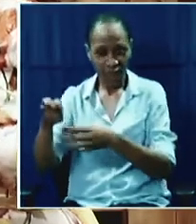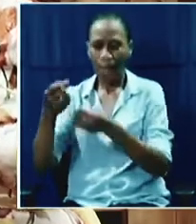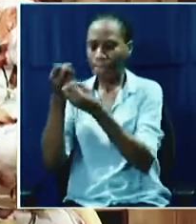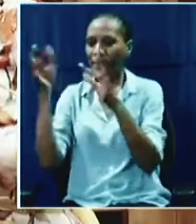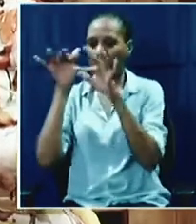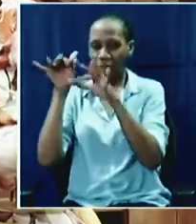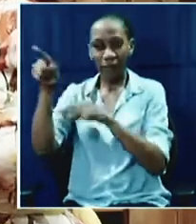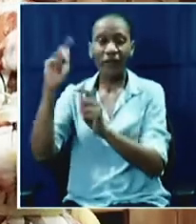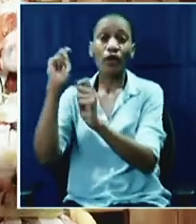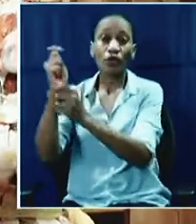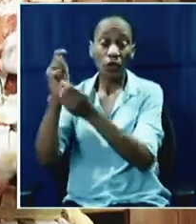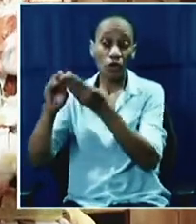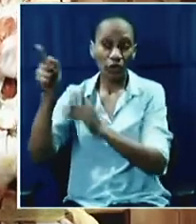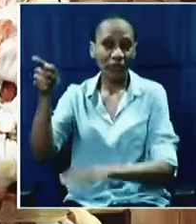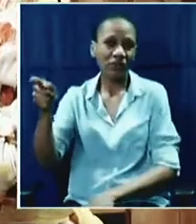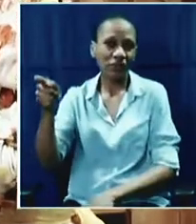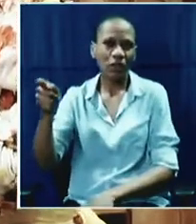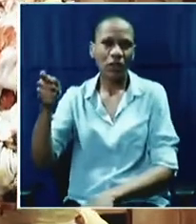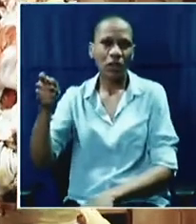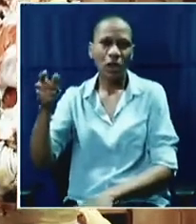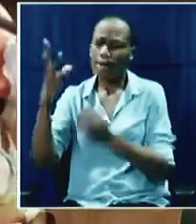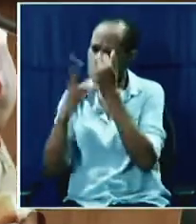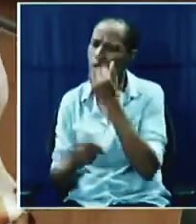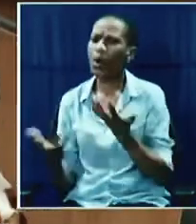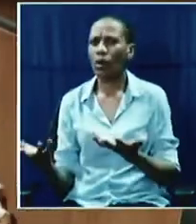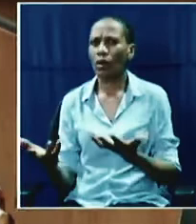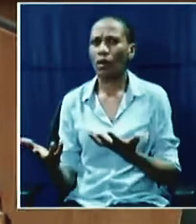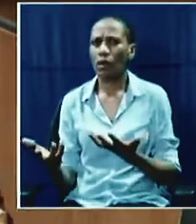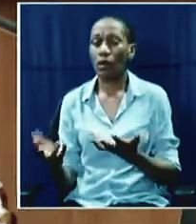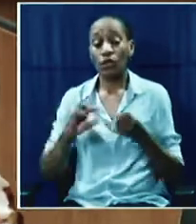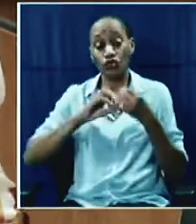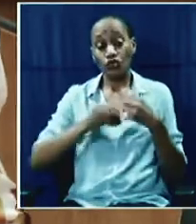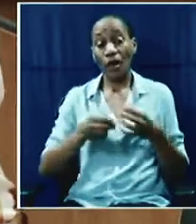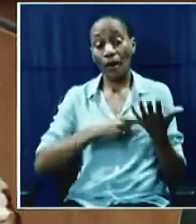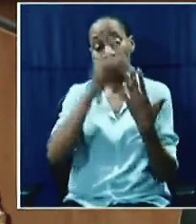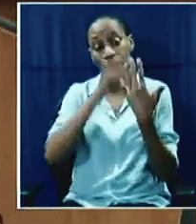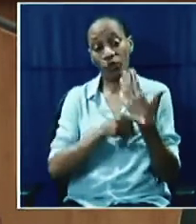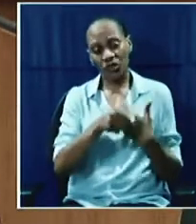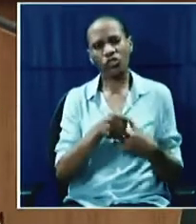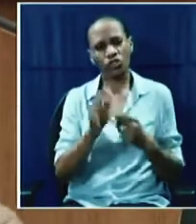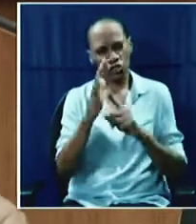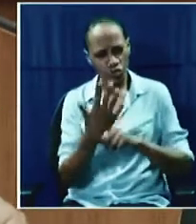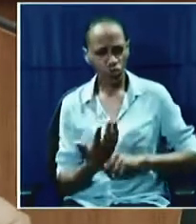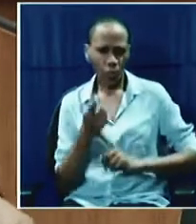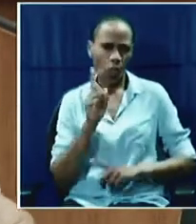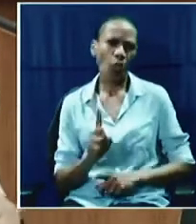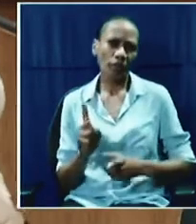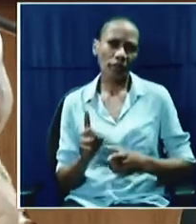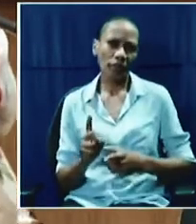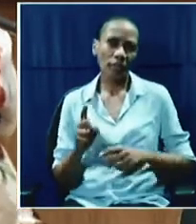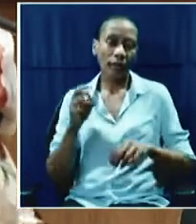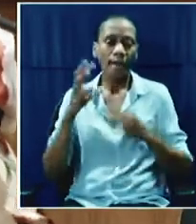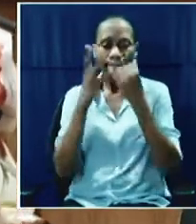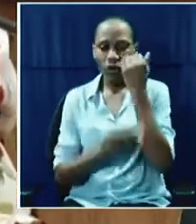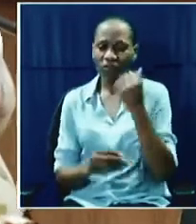will swell the ranks of the urban poor. The pilots reveal the stark realities of intergenerational